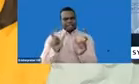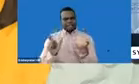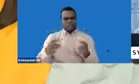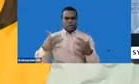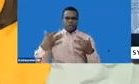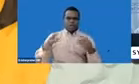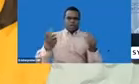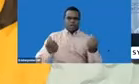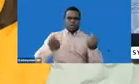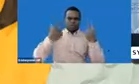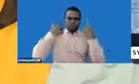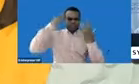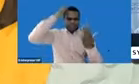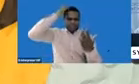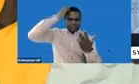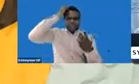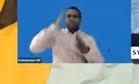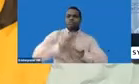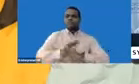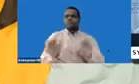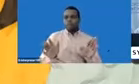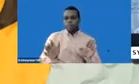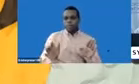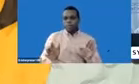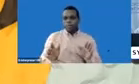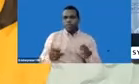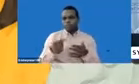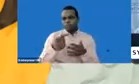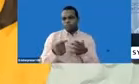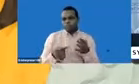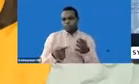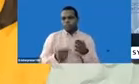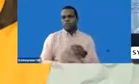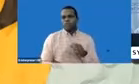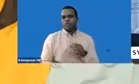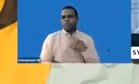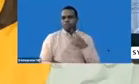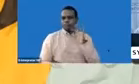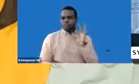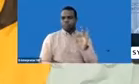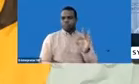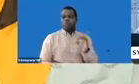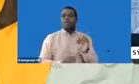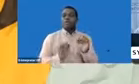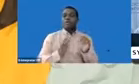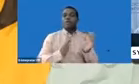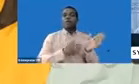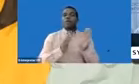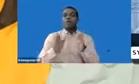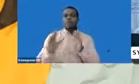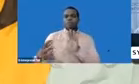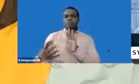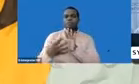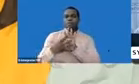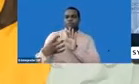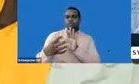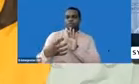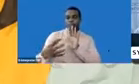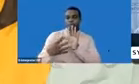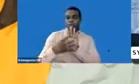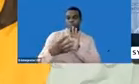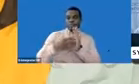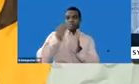like. But the first place where the end user finds the accessibility statement, that needs to be understandable for just